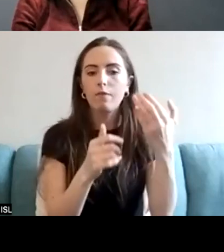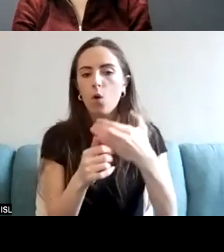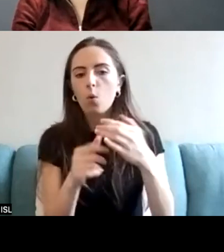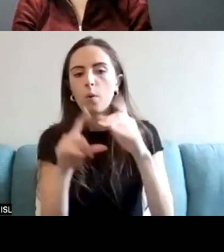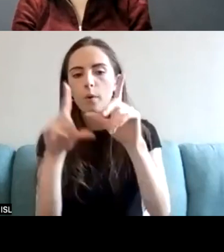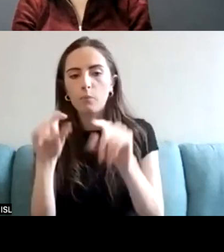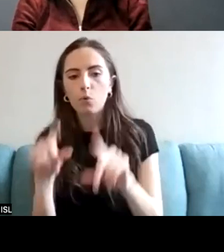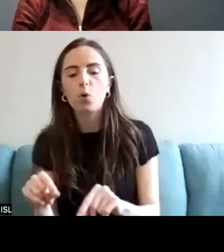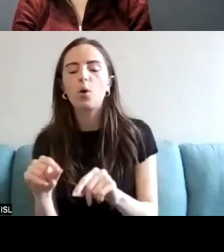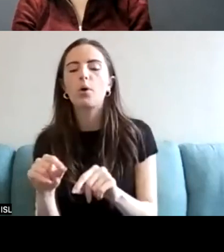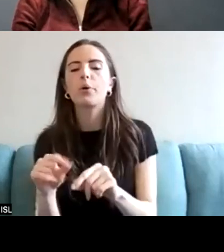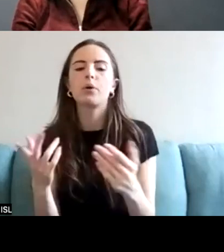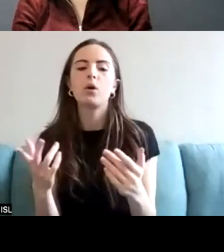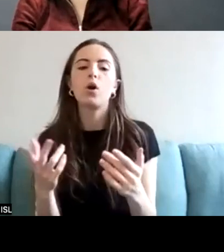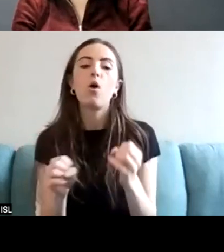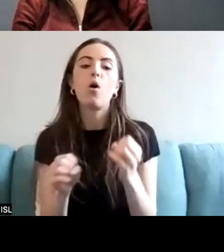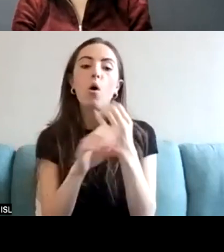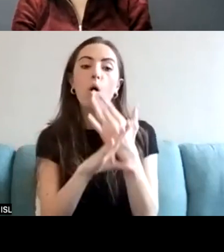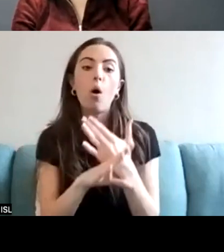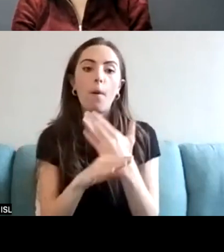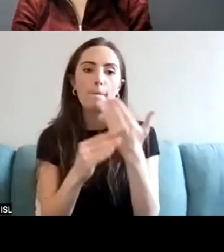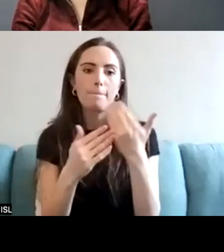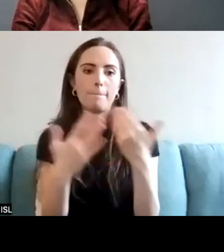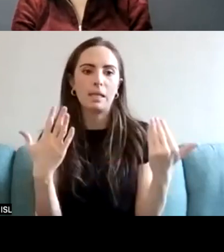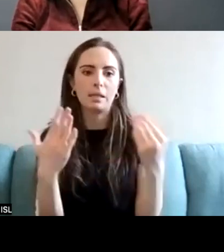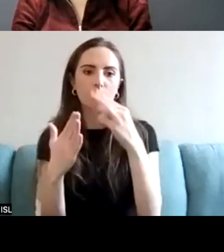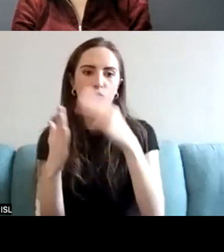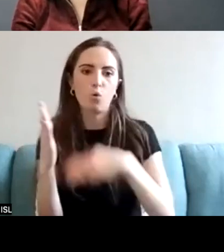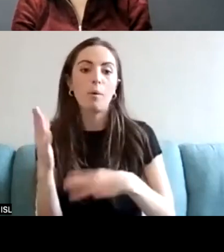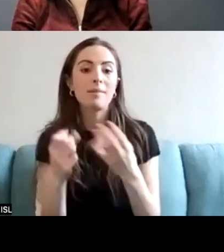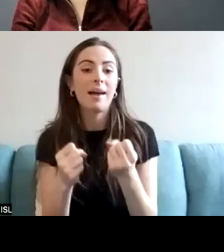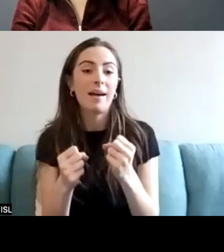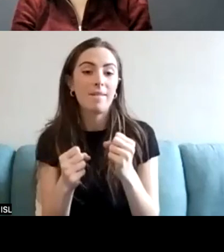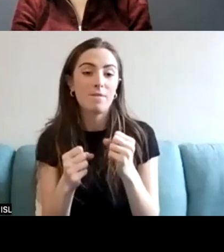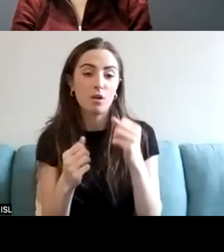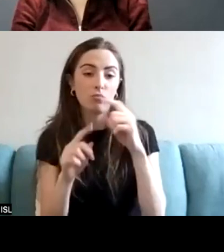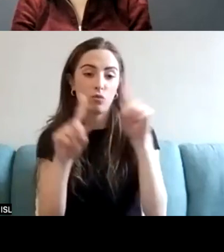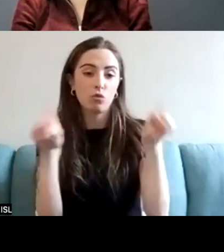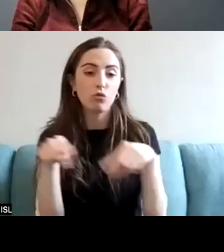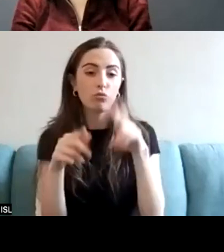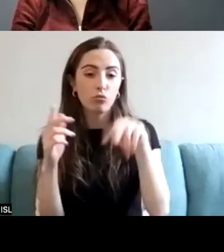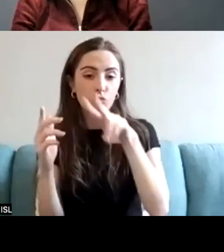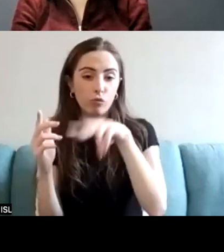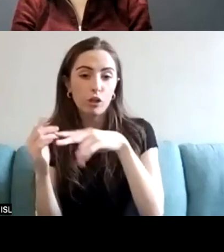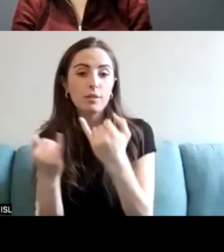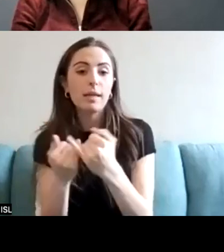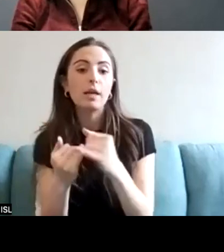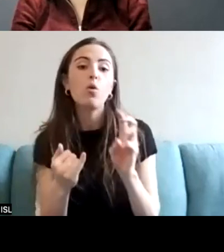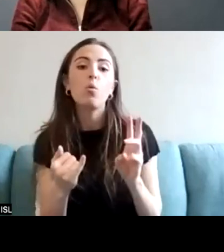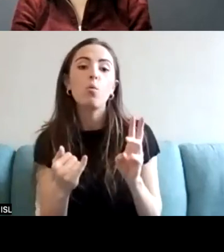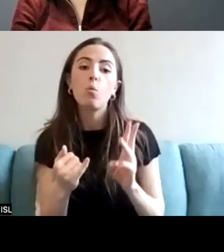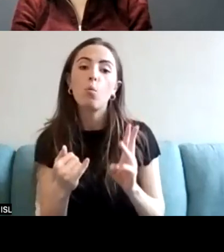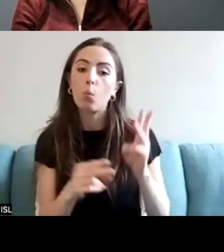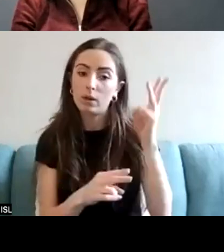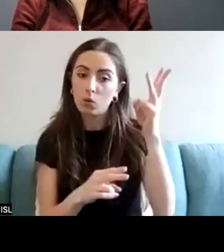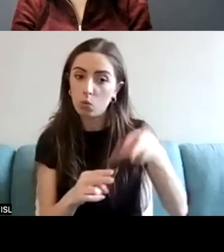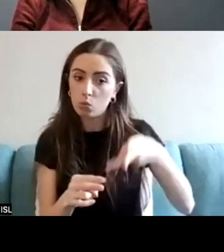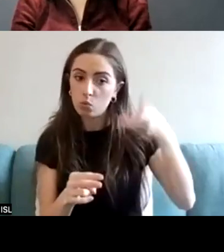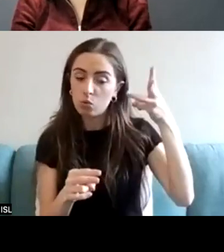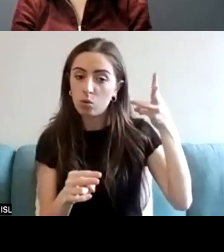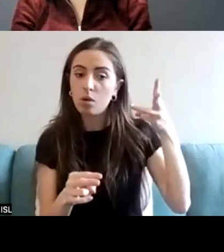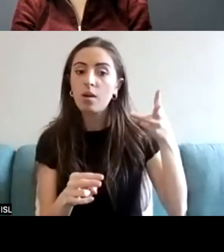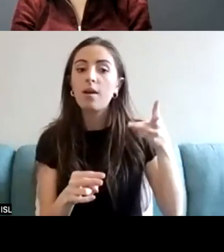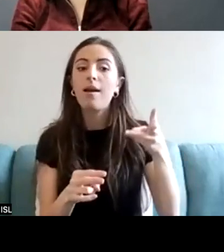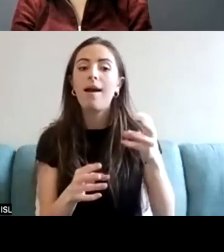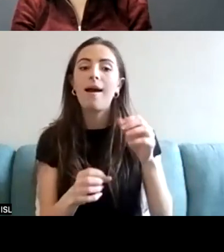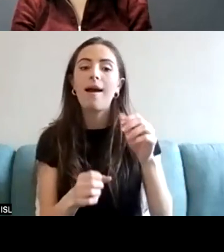platforms have screen readers built in, actually. So if you're a Windows user, there's the narrator. You can search for